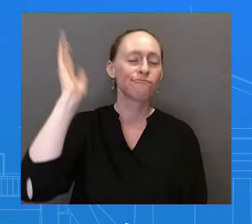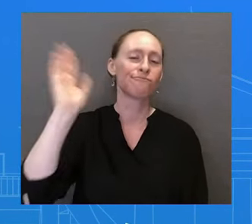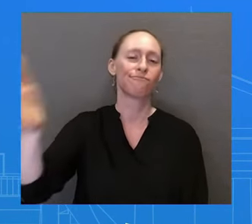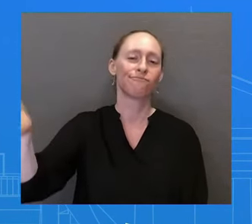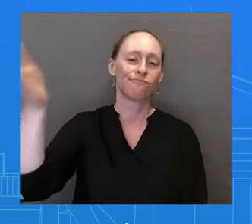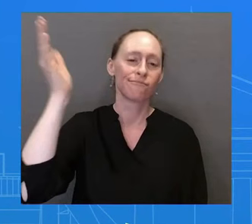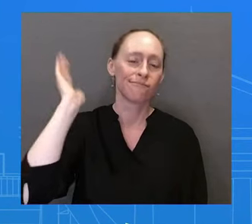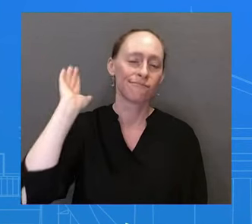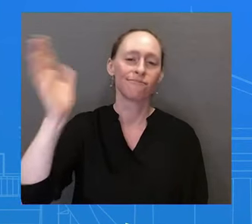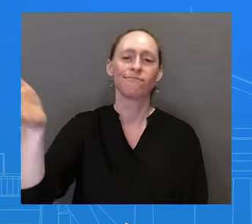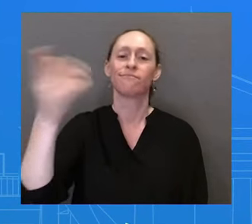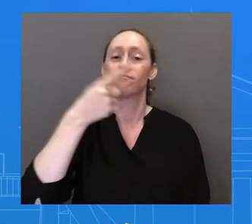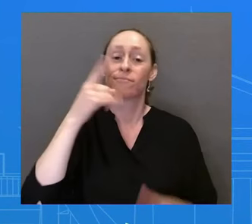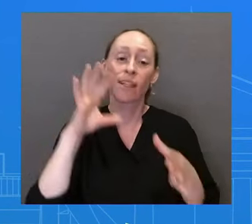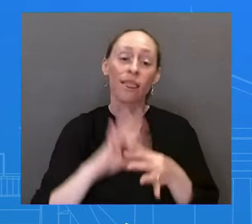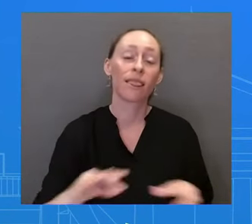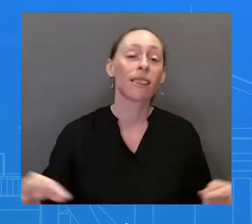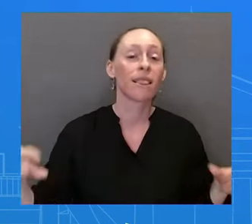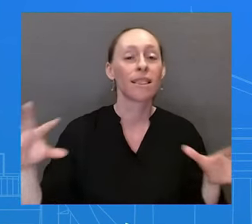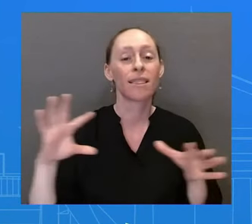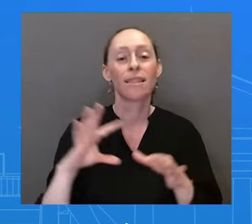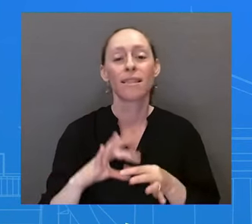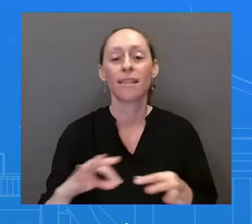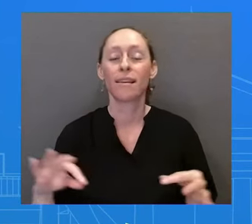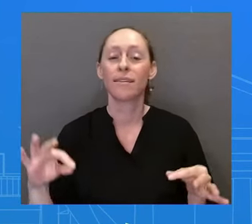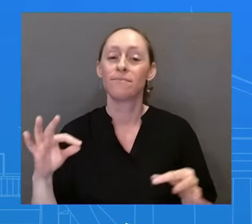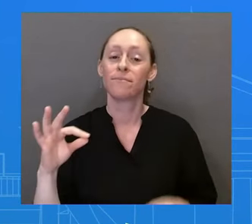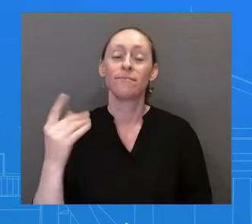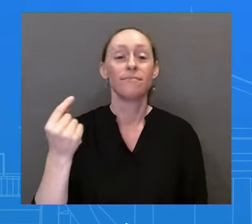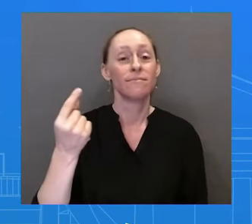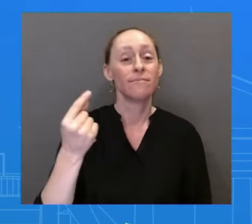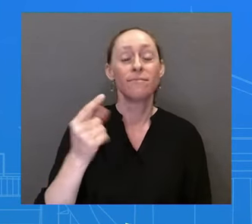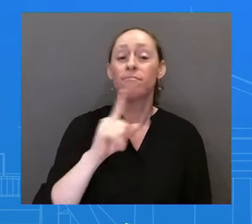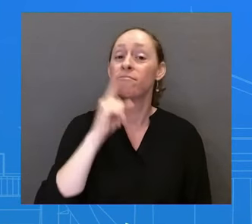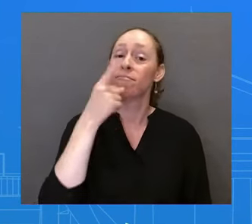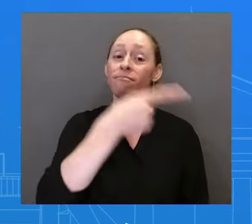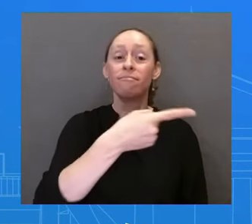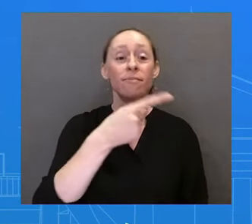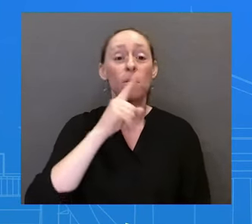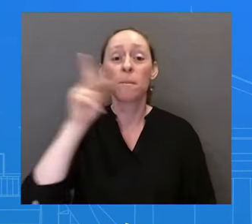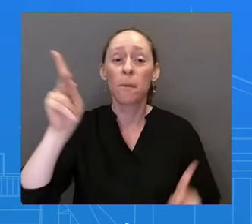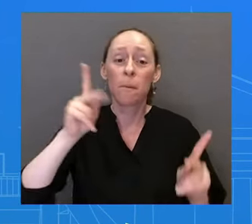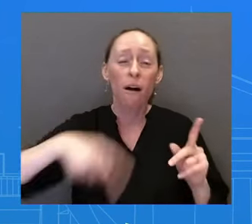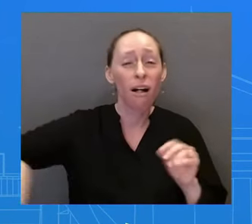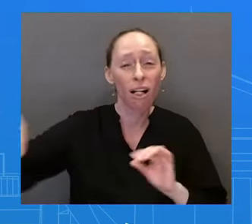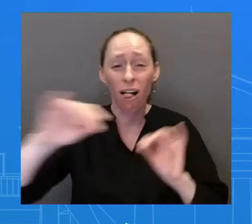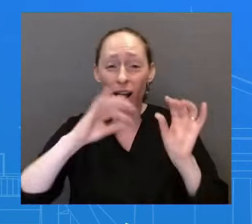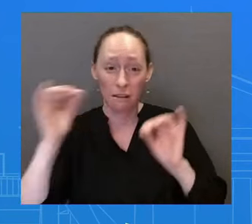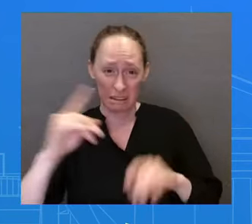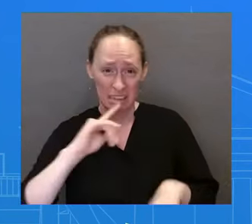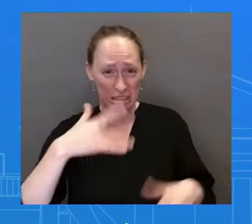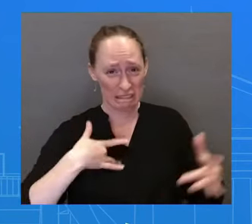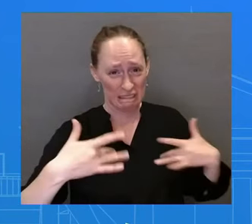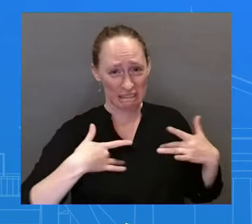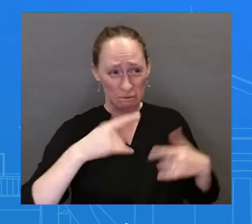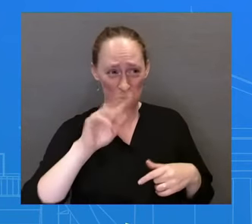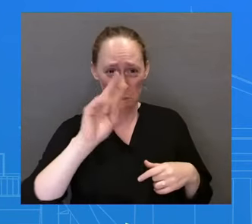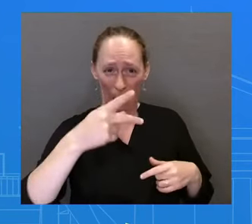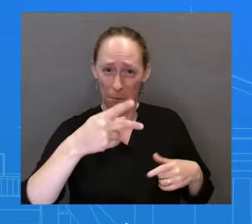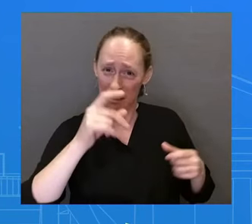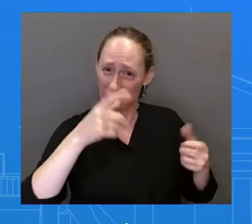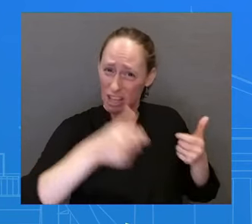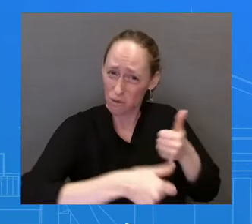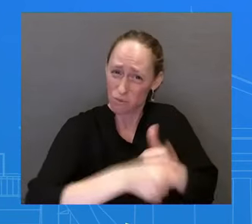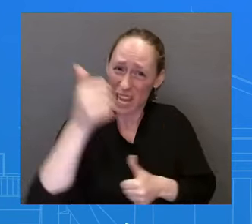comments in one of your Zoom briefings that you held not long thereafter. Does the enrollment of Donald Trump in